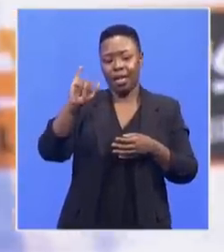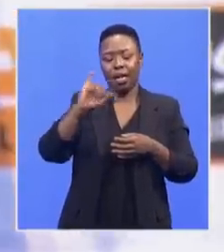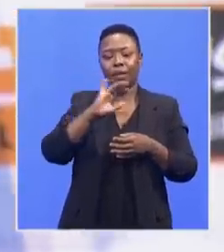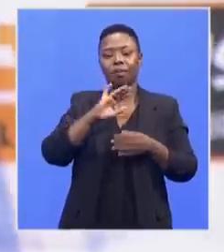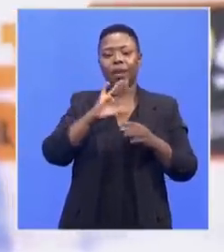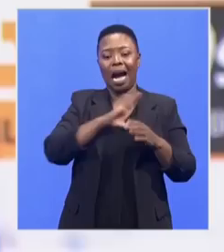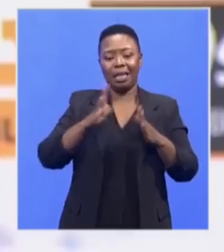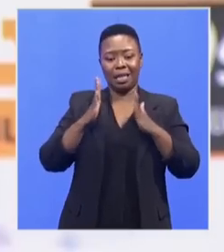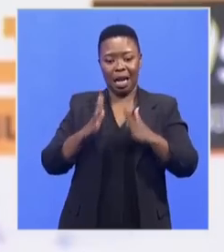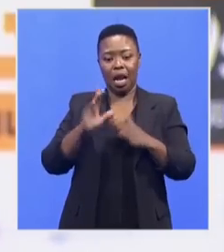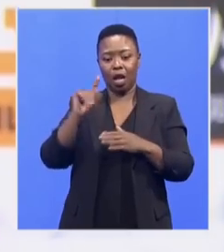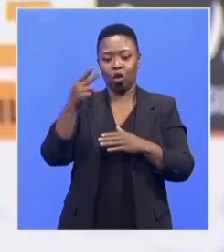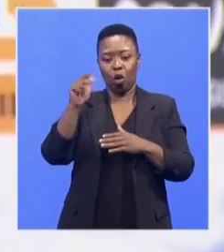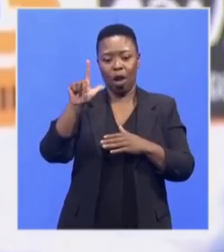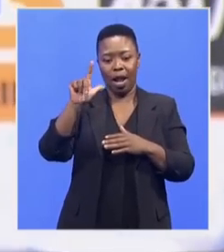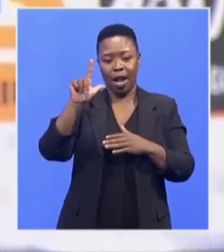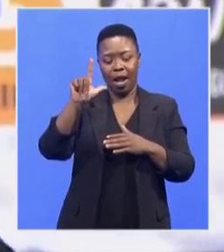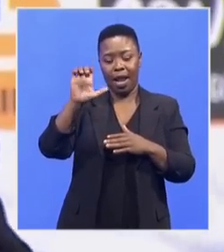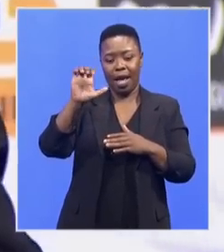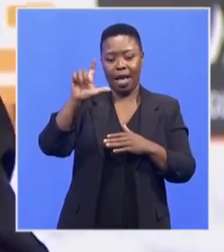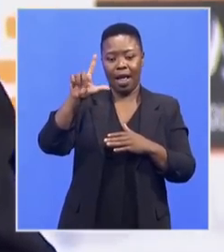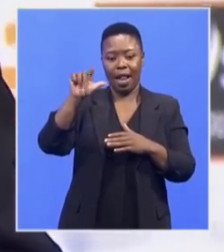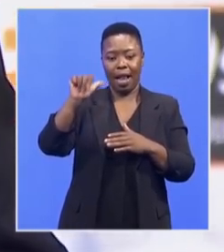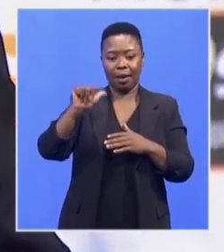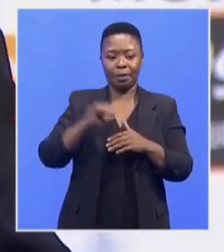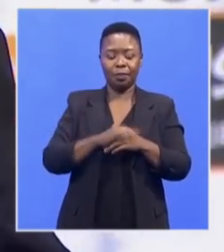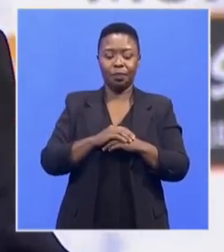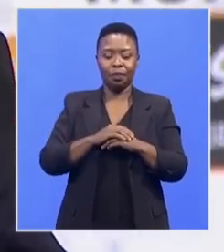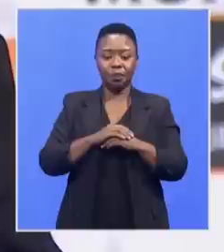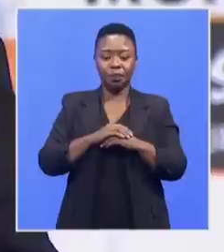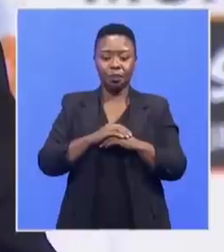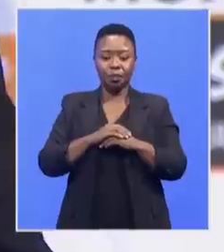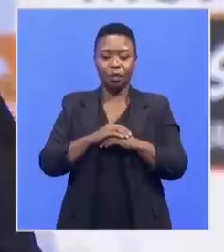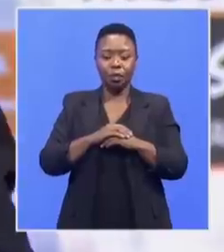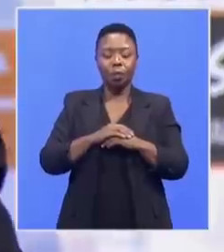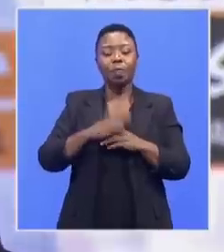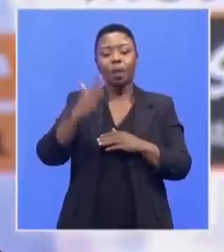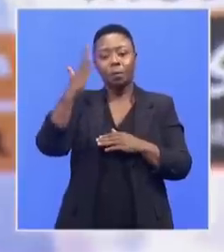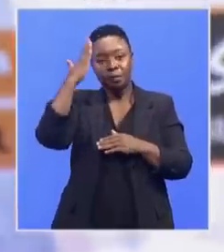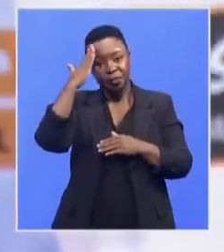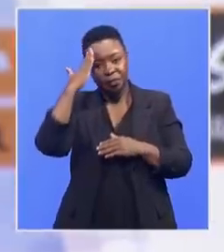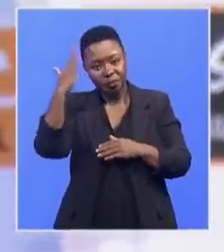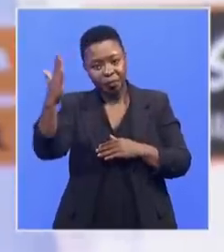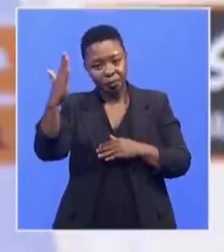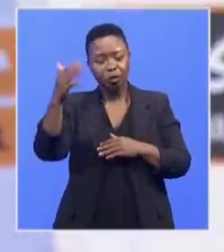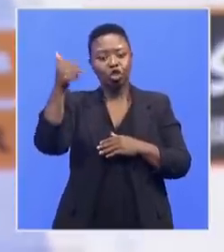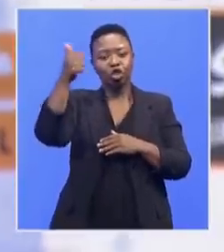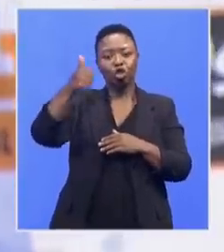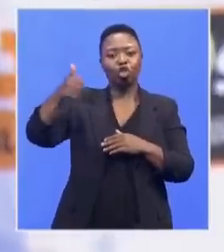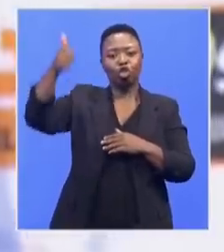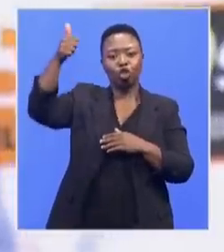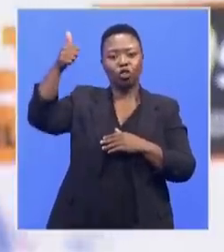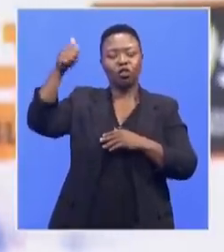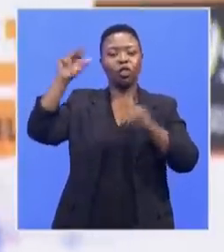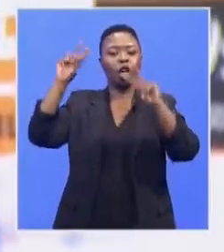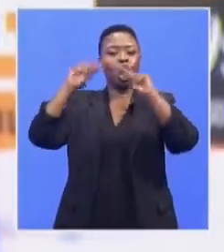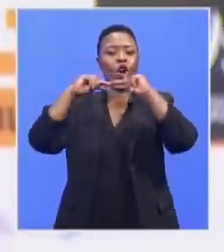Tholela. Ke dumedise the chief of our National Defence